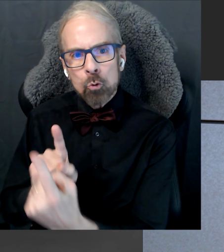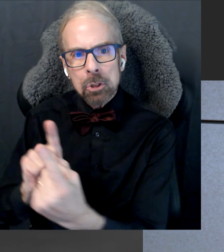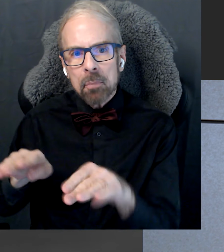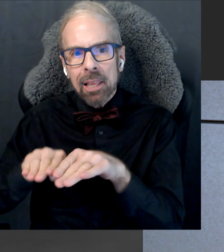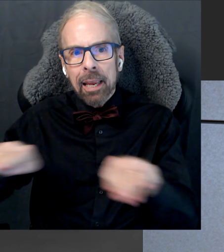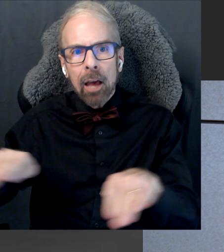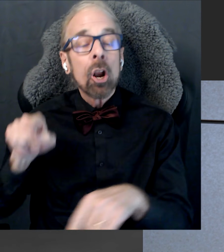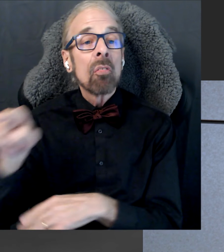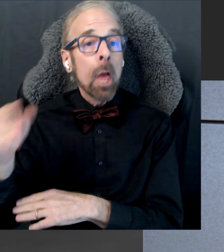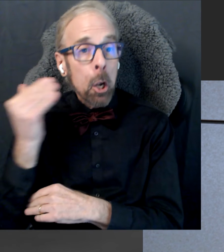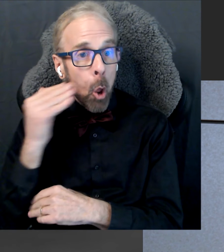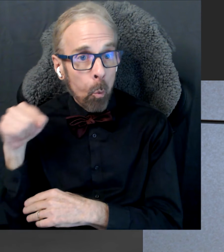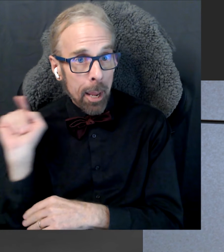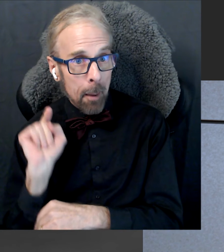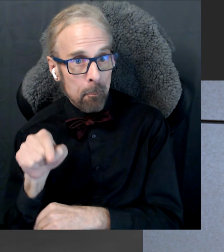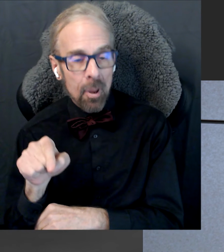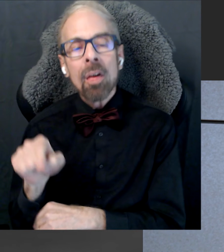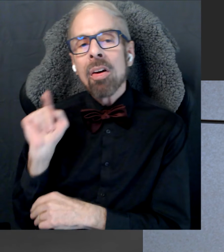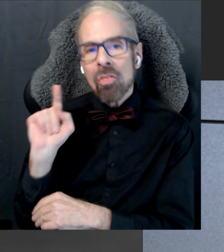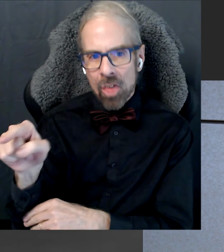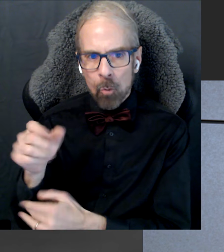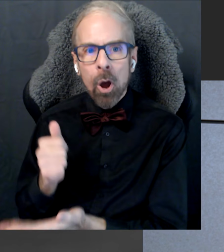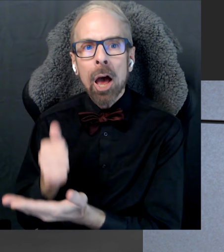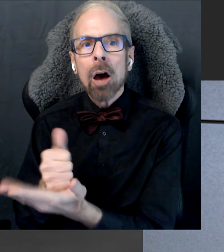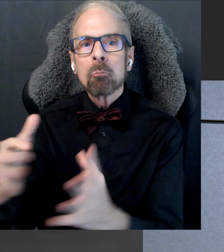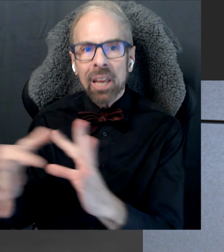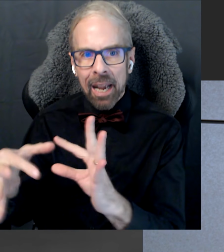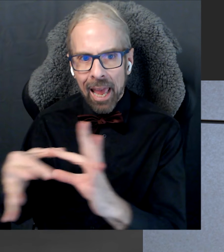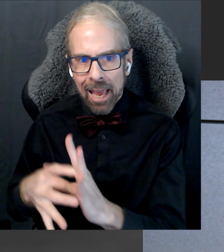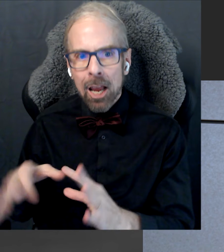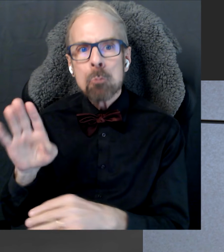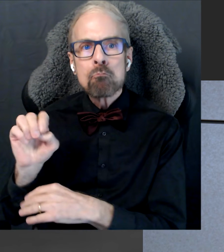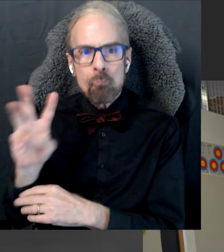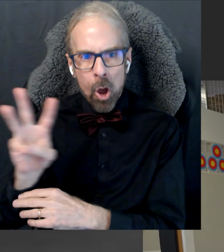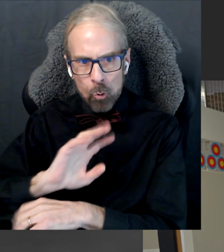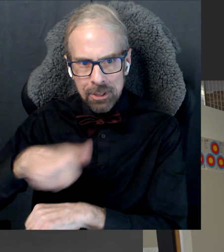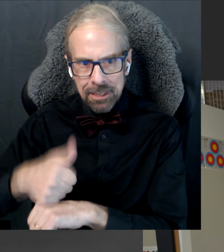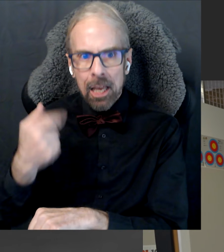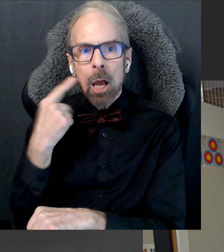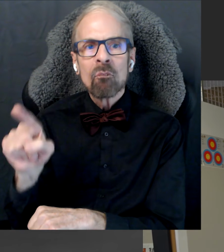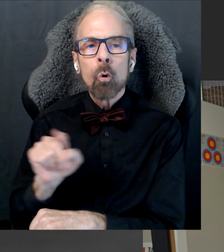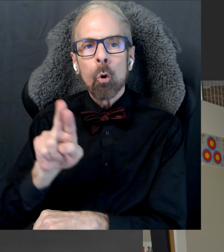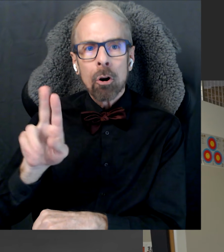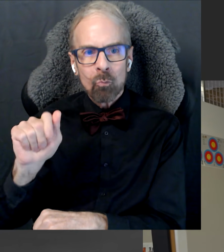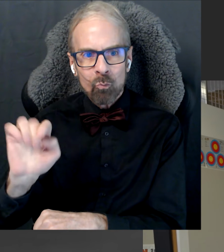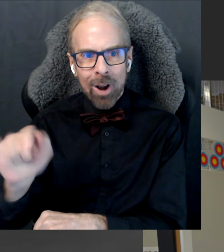counter. They know him, and put his bow together and get him set up for the range,